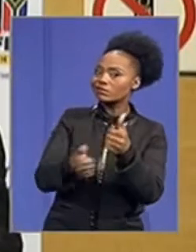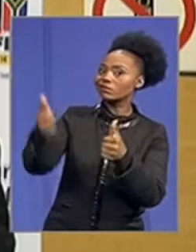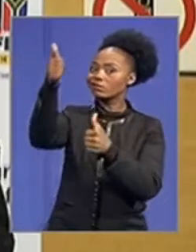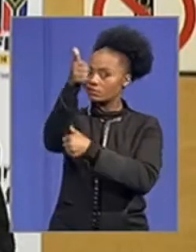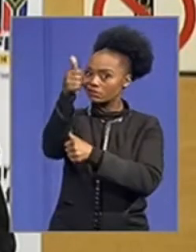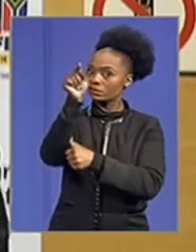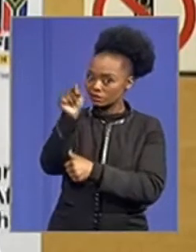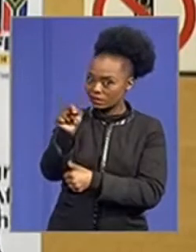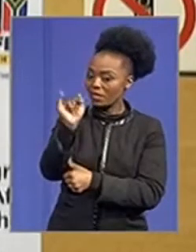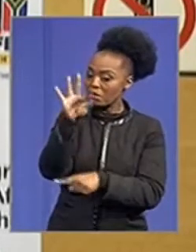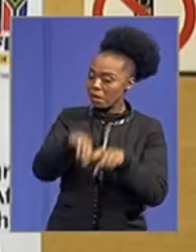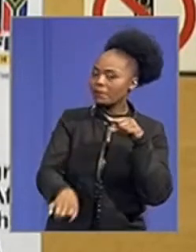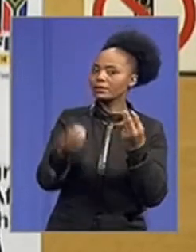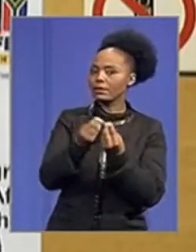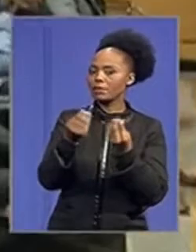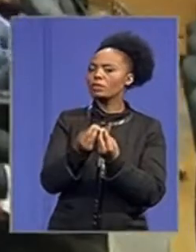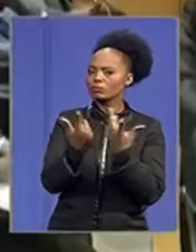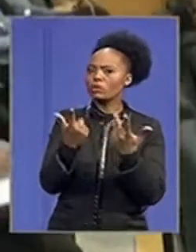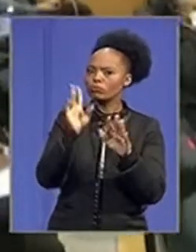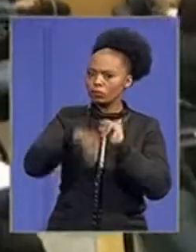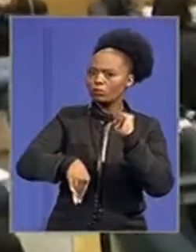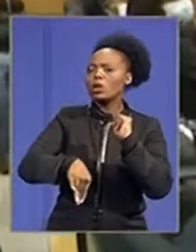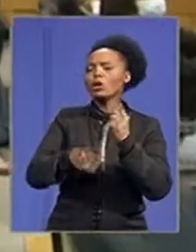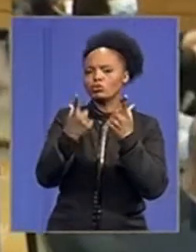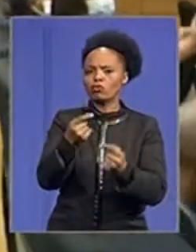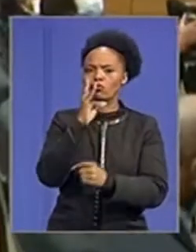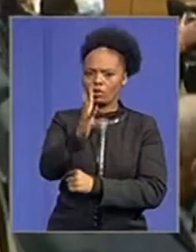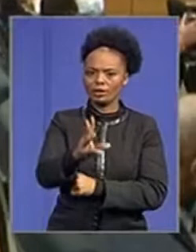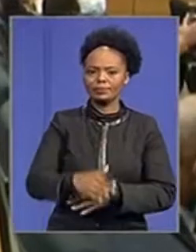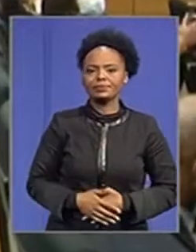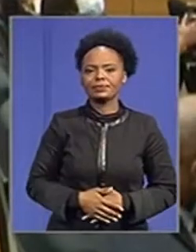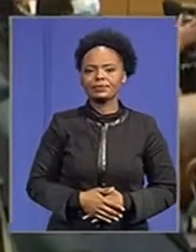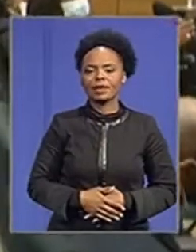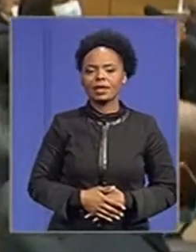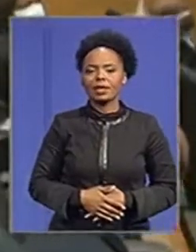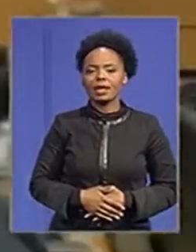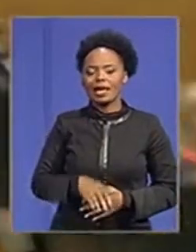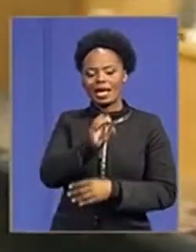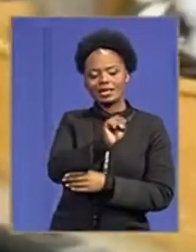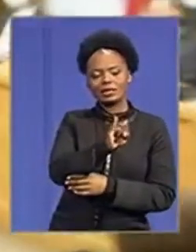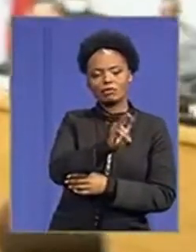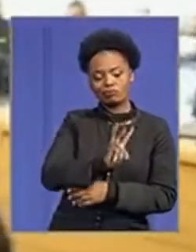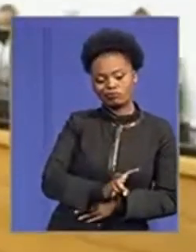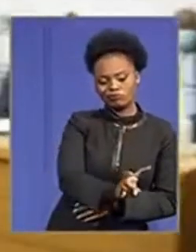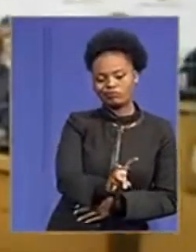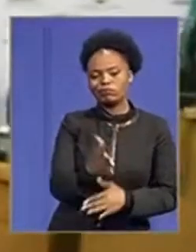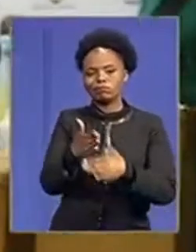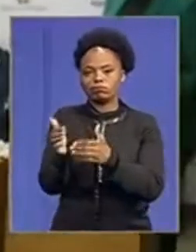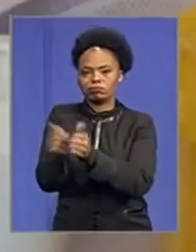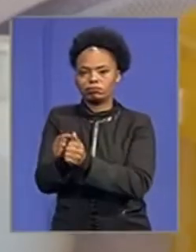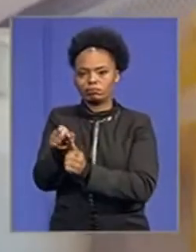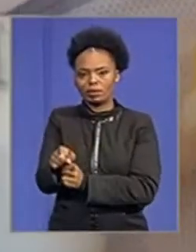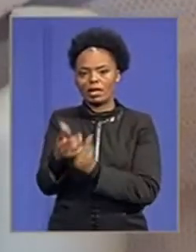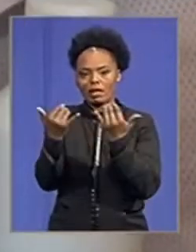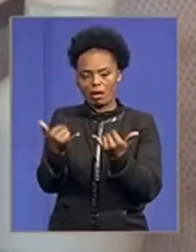Authority, we will do so. SIU e sebetsa mmoho le lefapha la mesebetsi ya setjhaba le meralo ya motheo